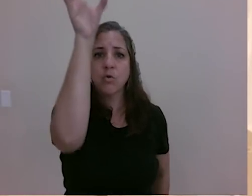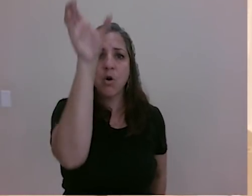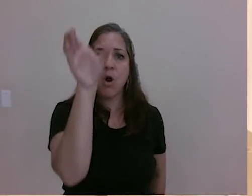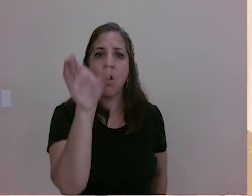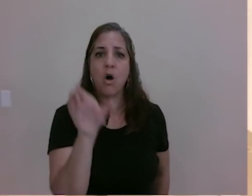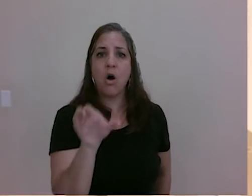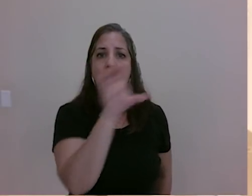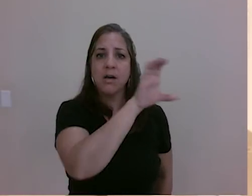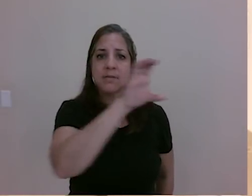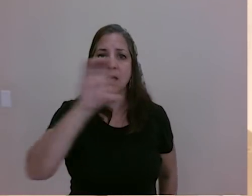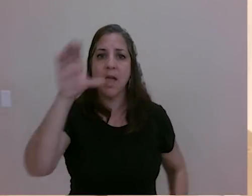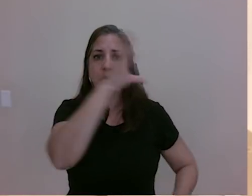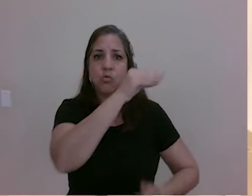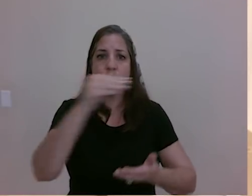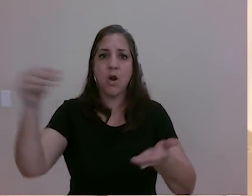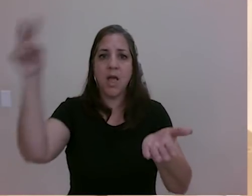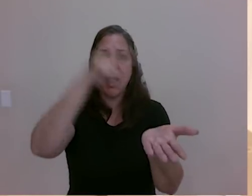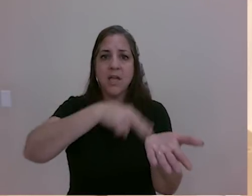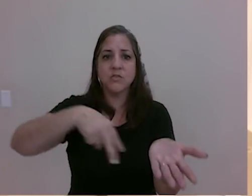cross and